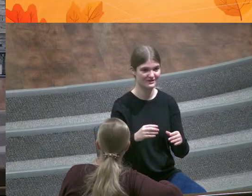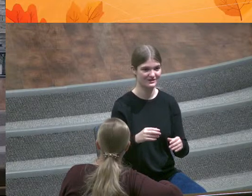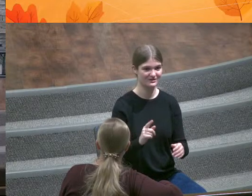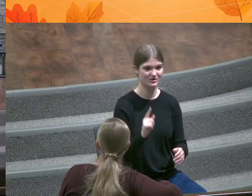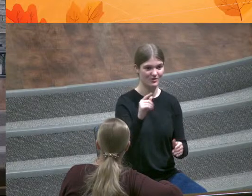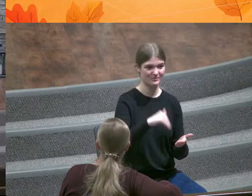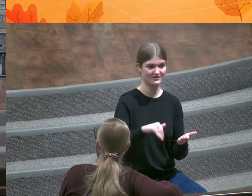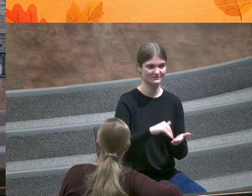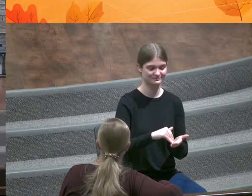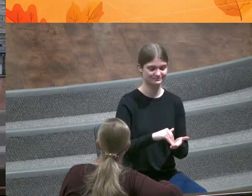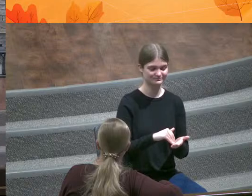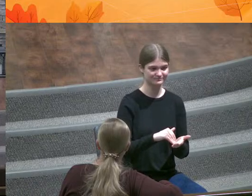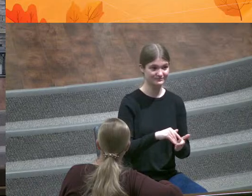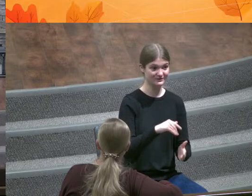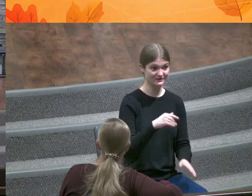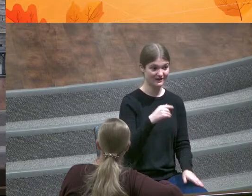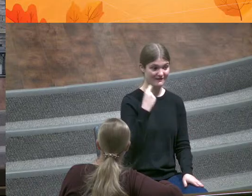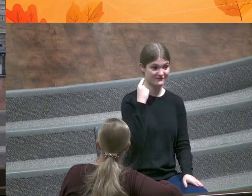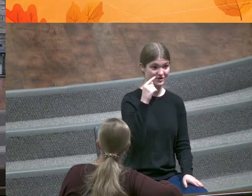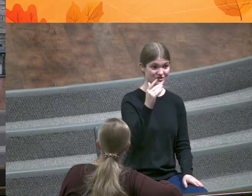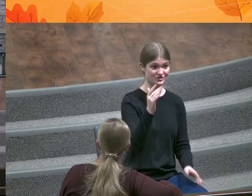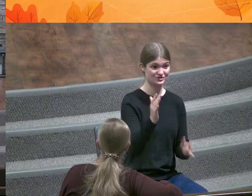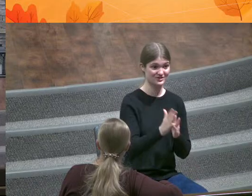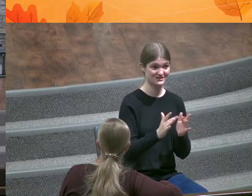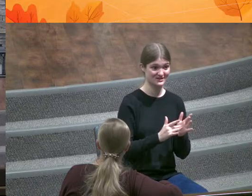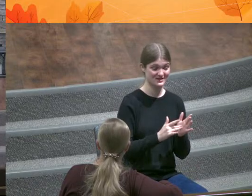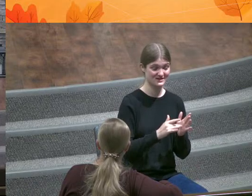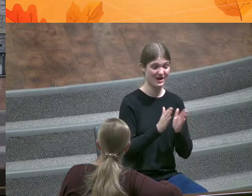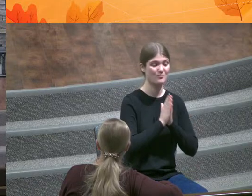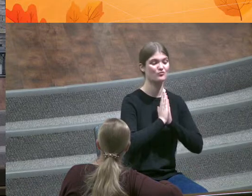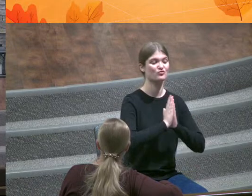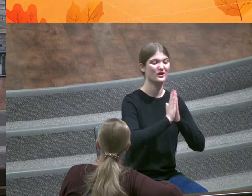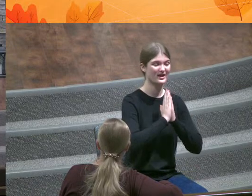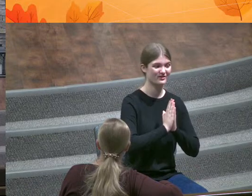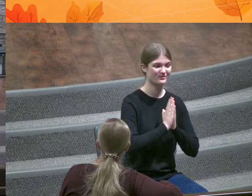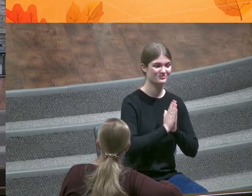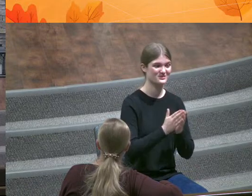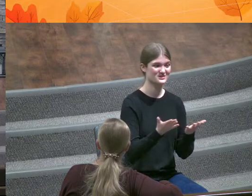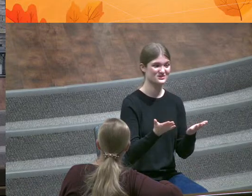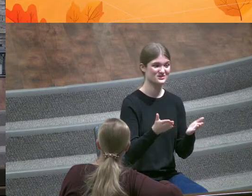For Jesus himself, prayer was how he was going to finish.